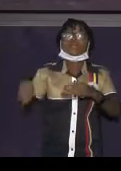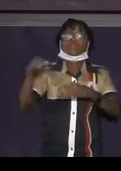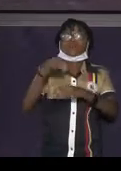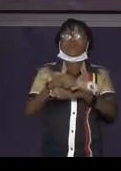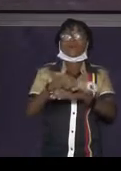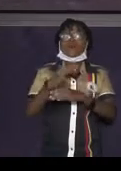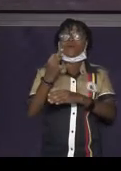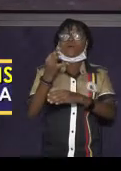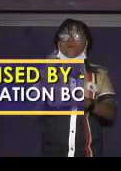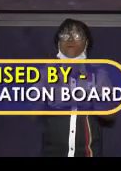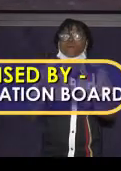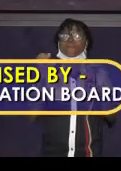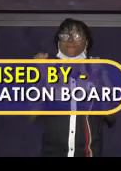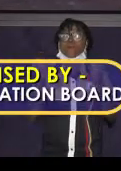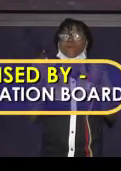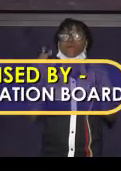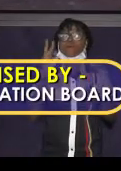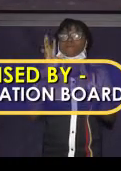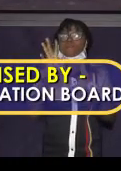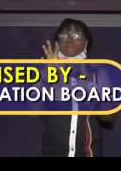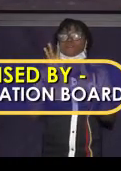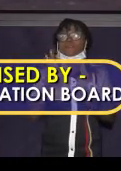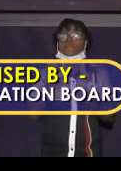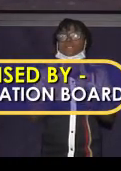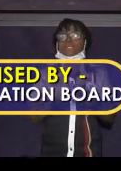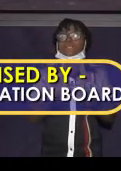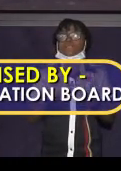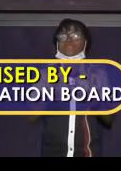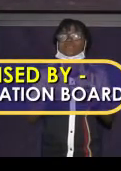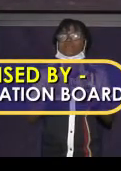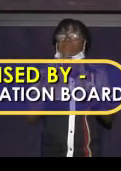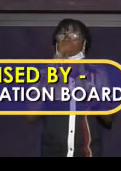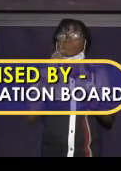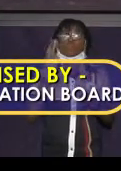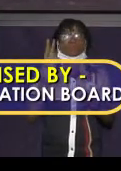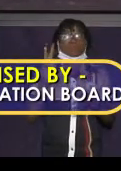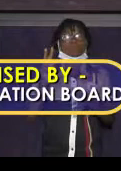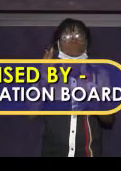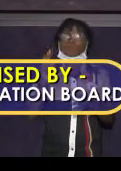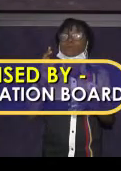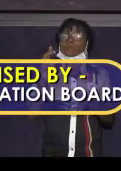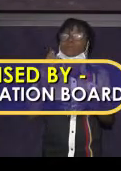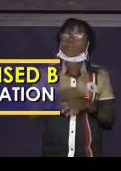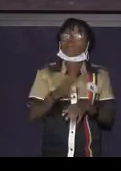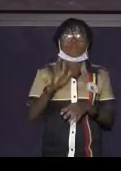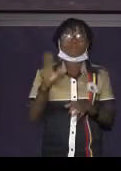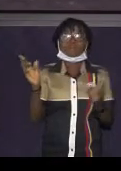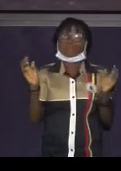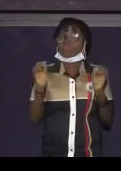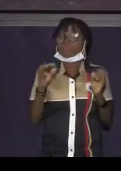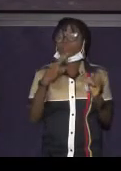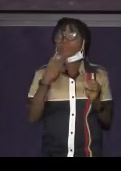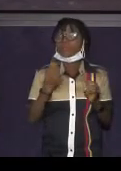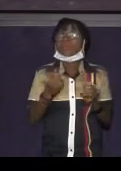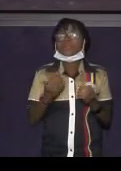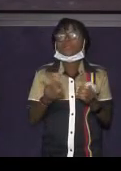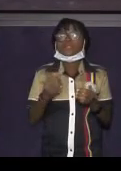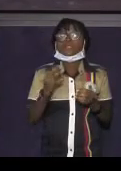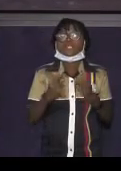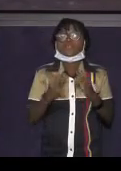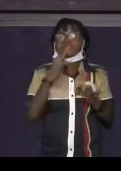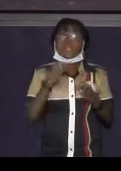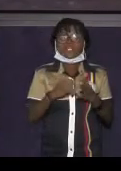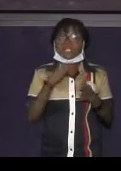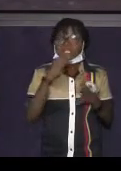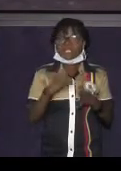2 raised to the power of 5. That means 2, it doesn't mean 2 times 5, it means 2 multiplying itself in 5 places. So if it is 2 multiplying